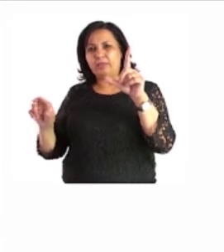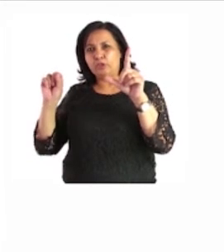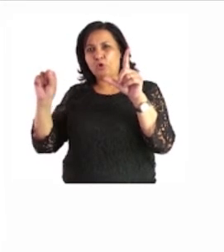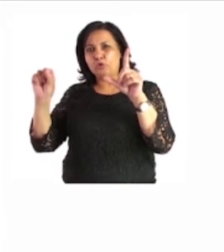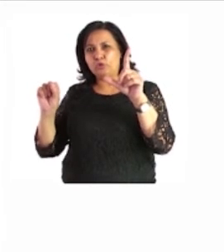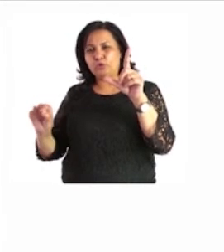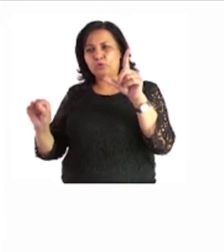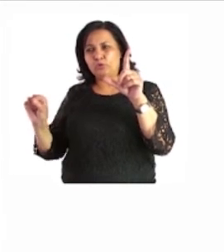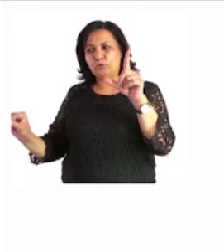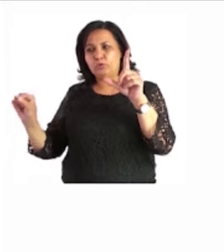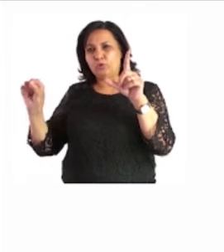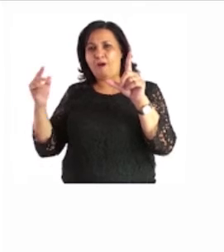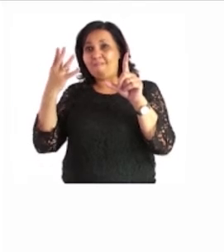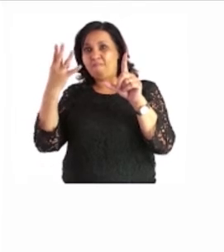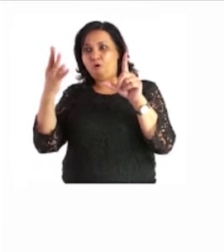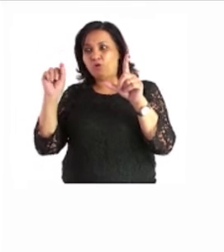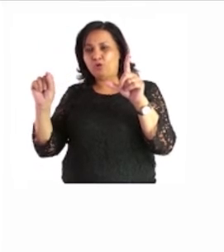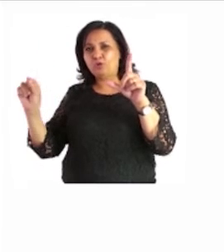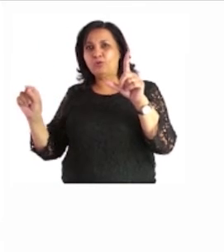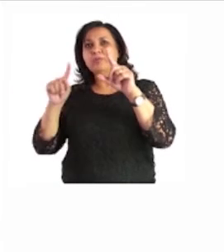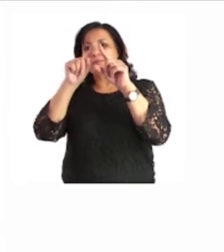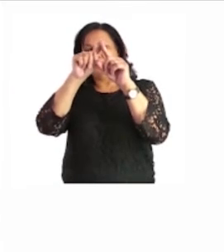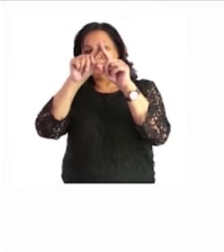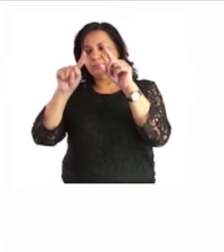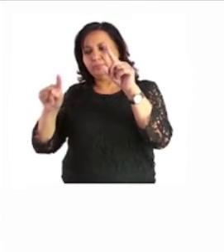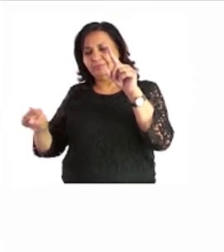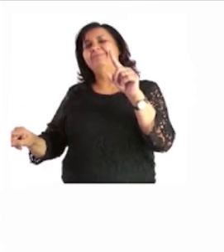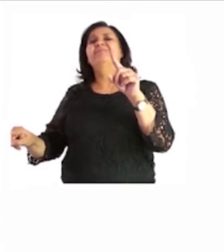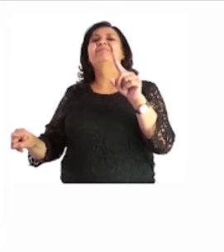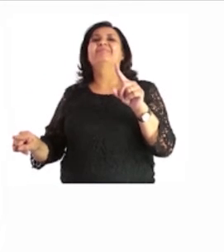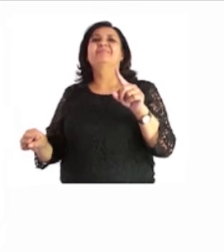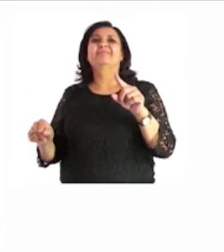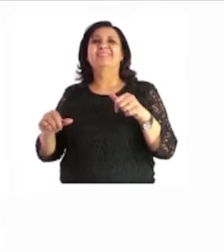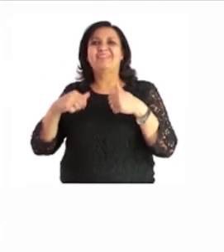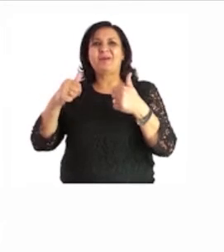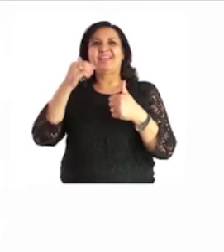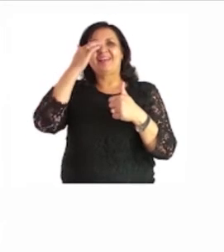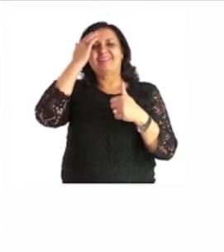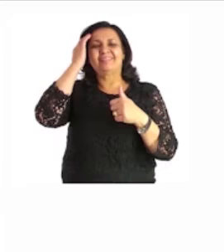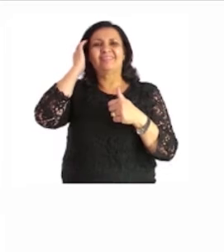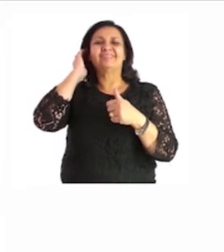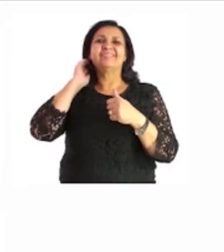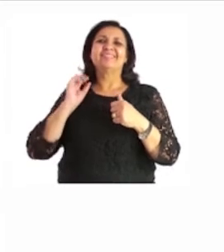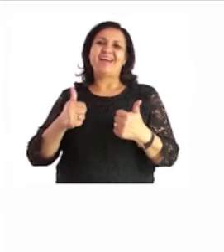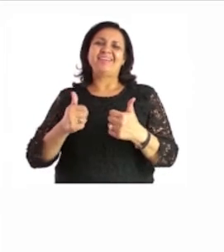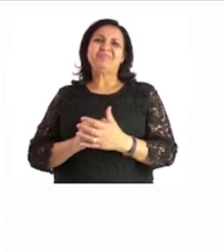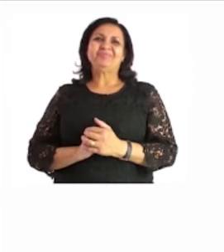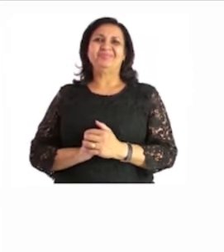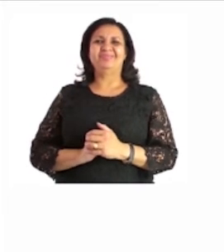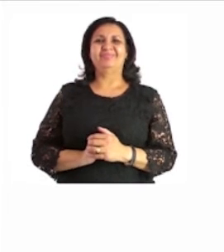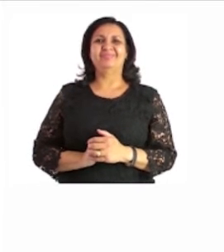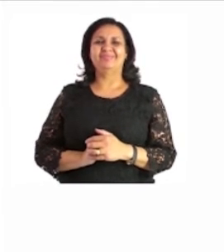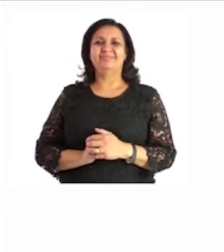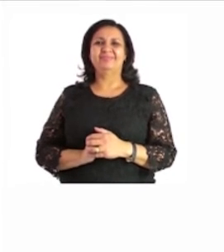number dots. Well done. Now that is already done for you, we count and make sure, even though